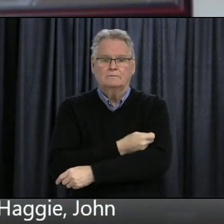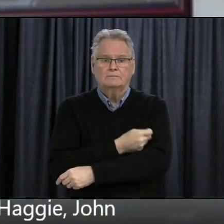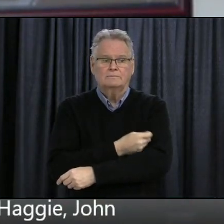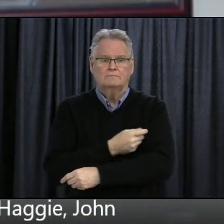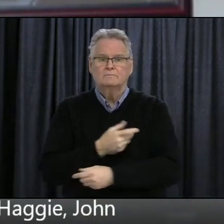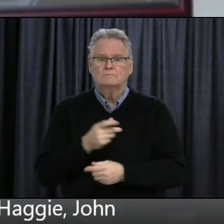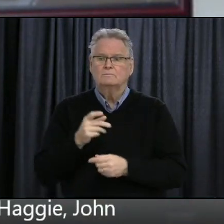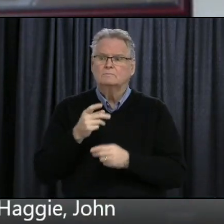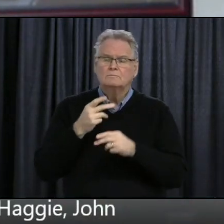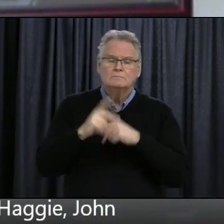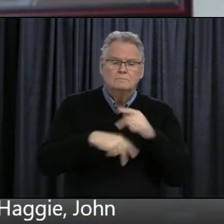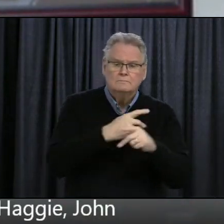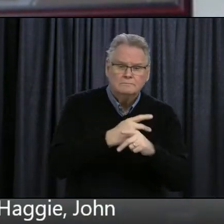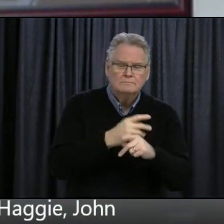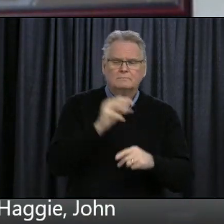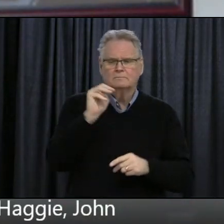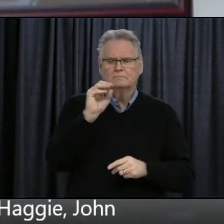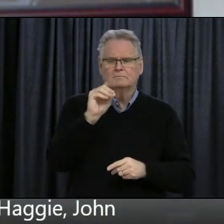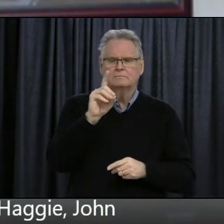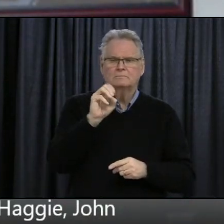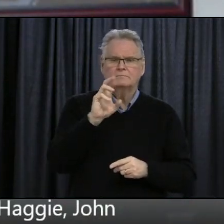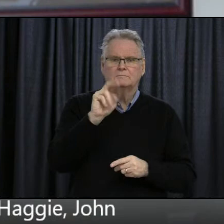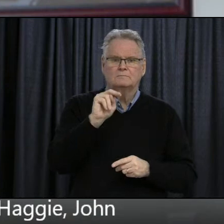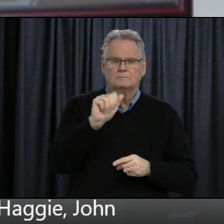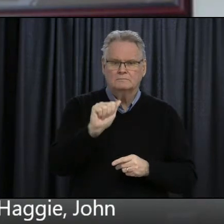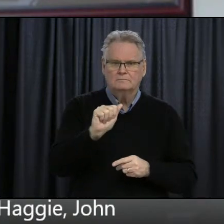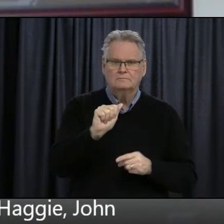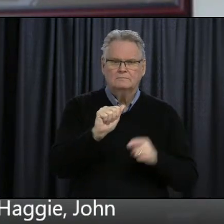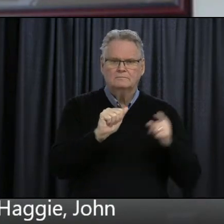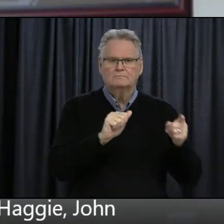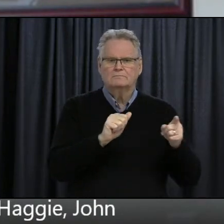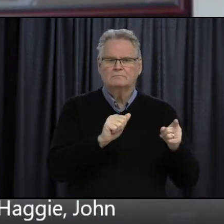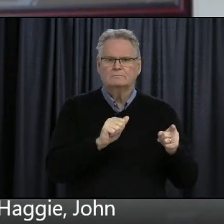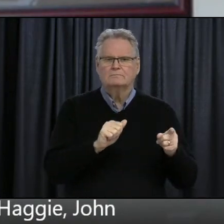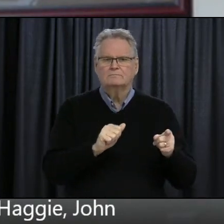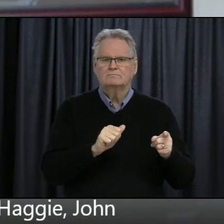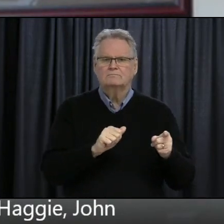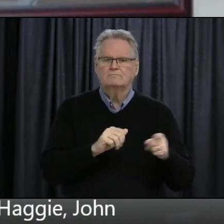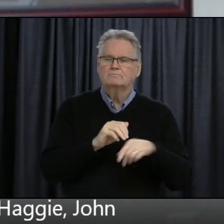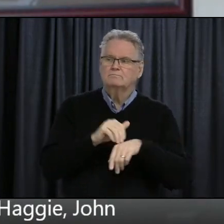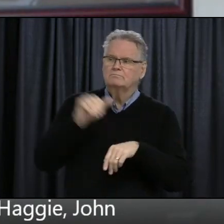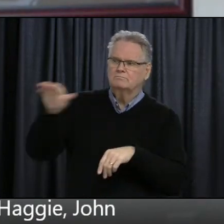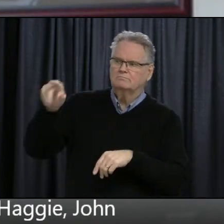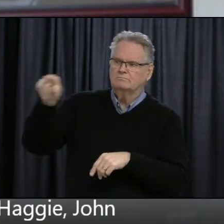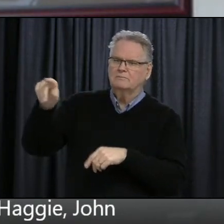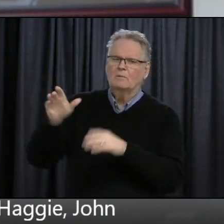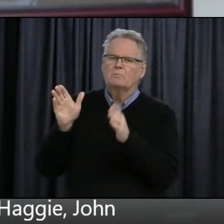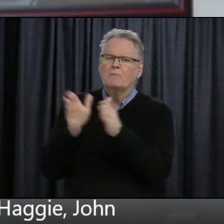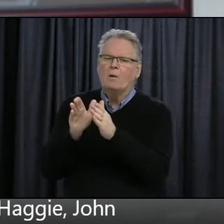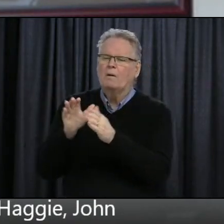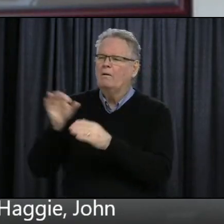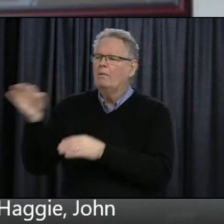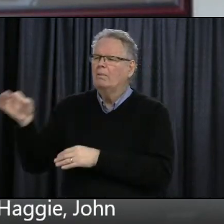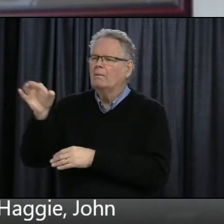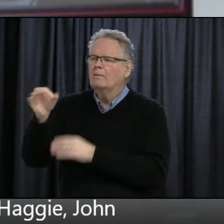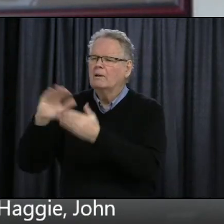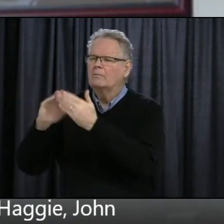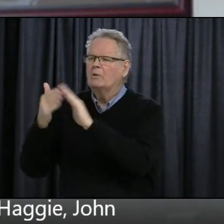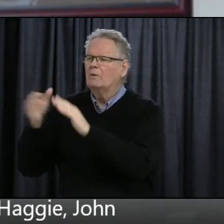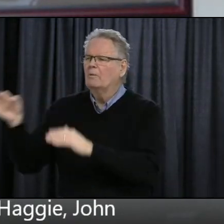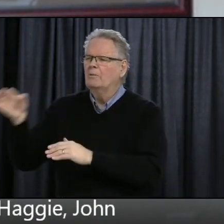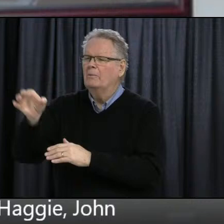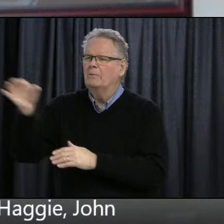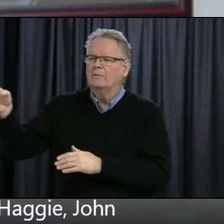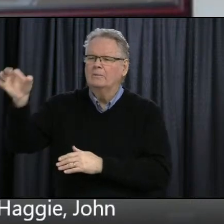eligible individuals in the seniors age group who wanted to access it. This was that combination,